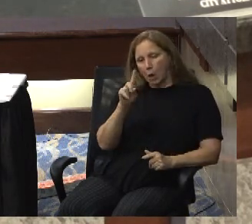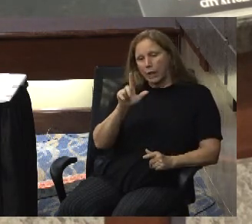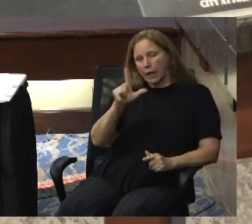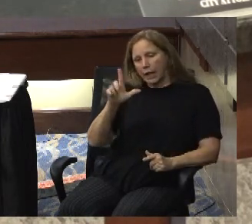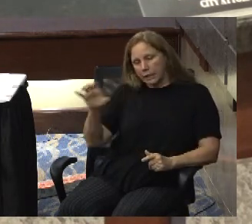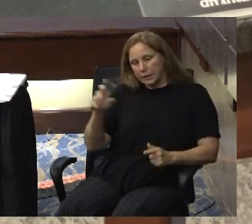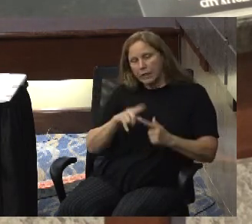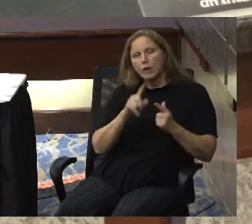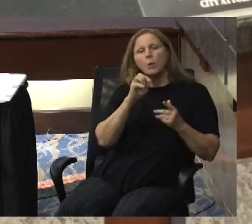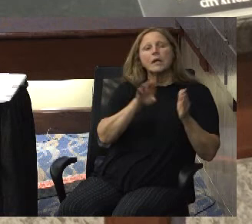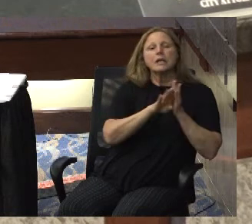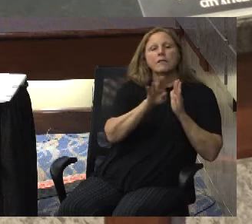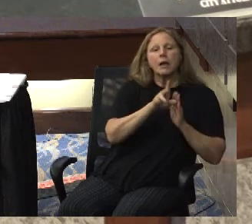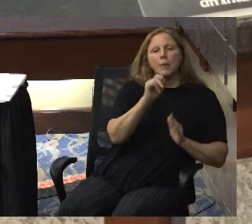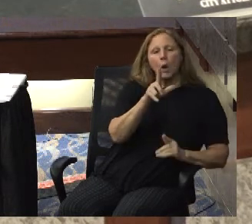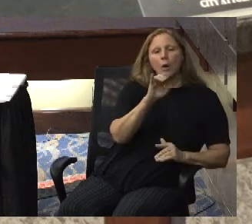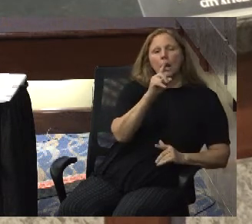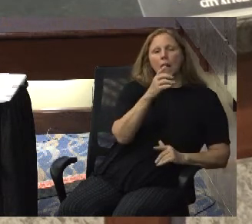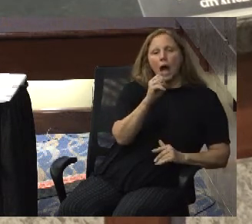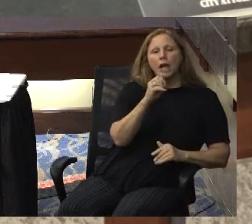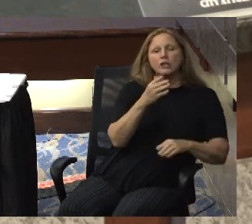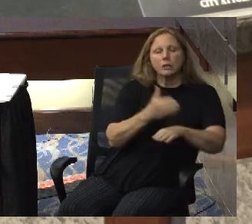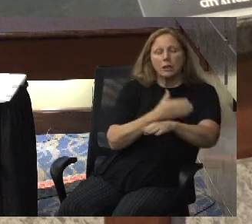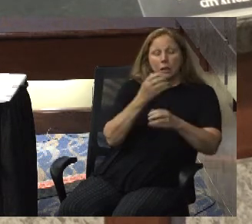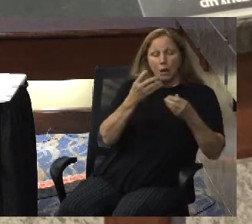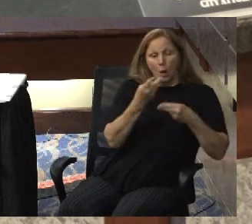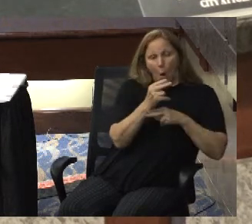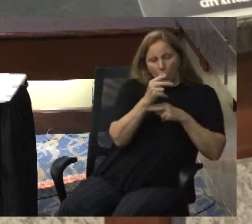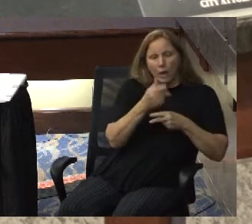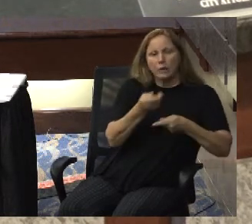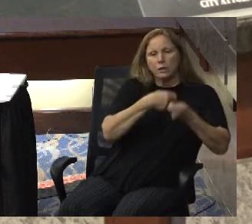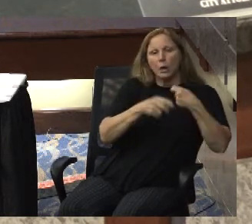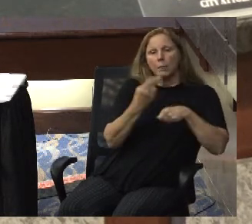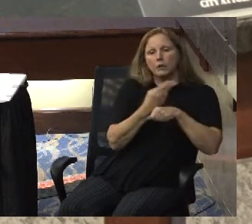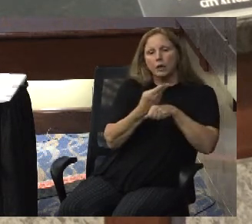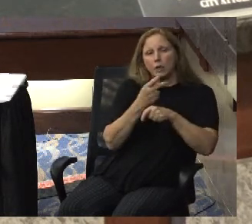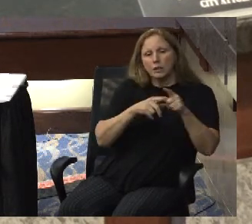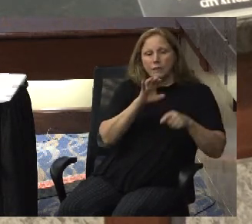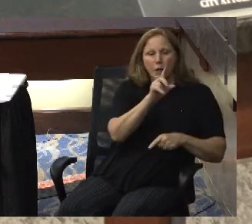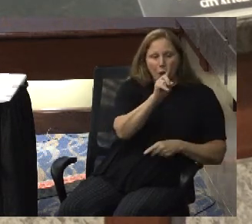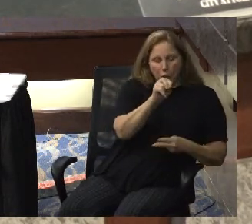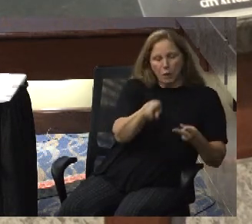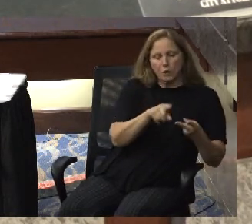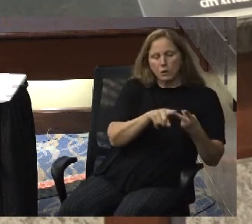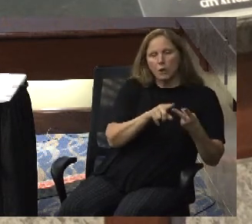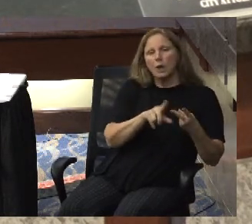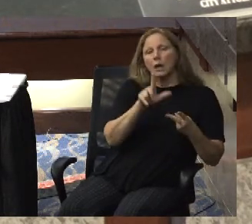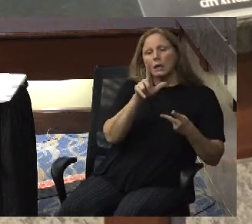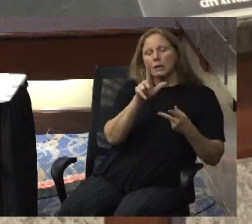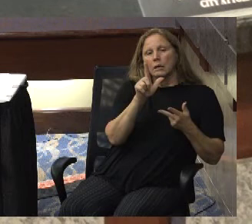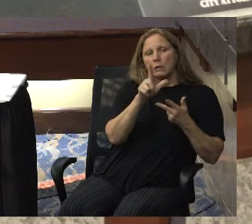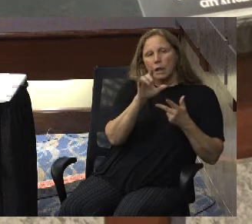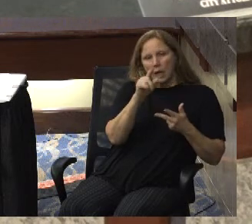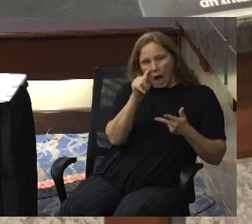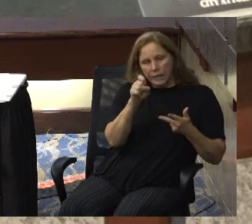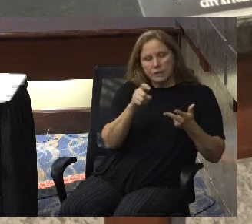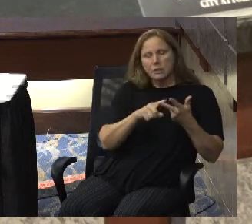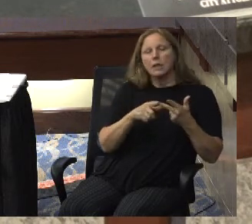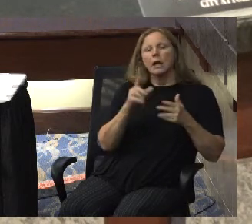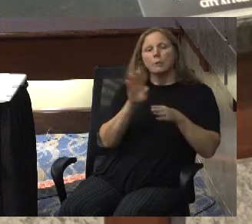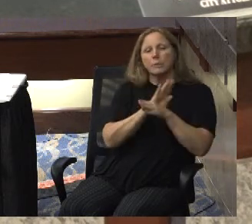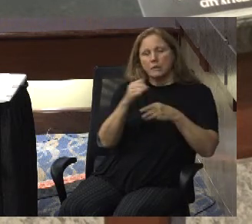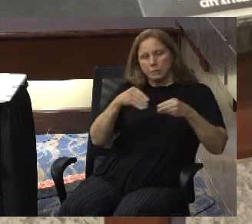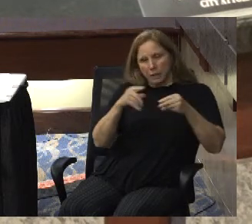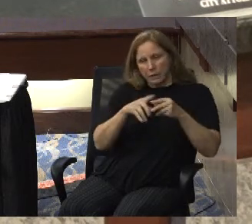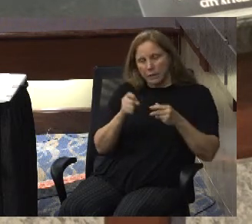to redevelop the Oak Lodge Motor Inn site into a multi-use development consisting of condominiums, lofts, commercial, retail, and